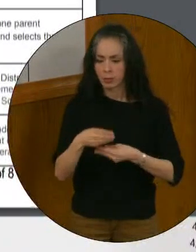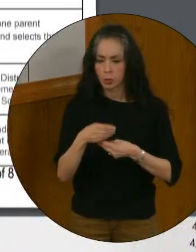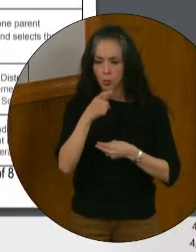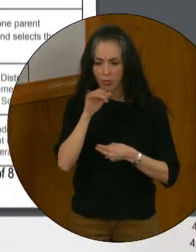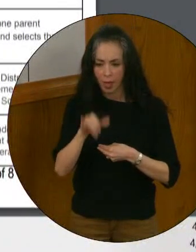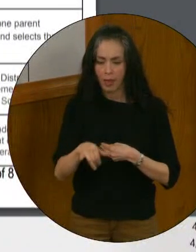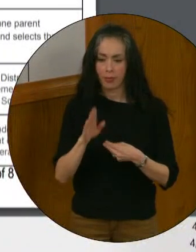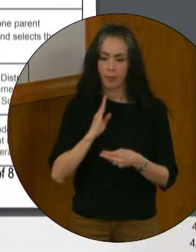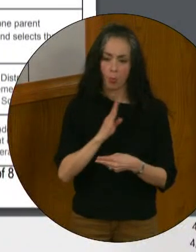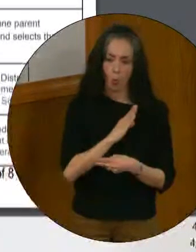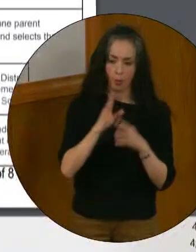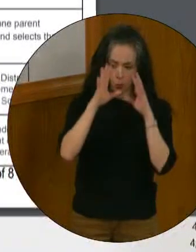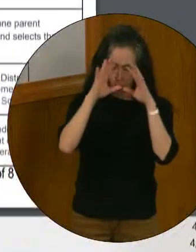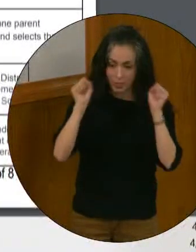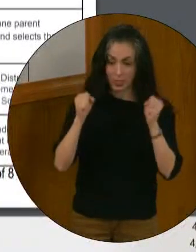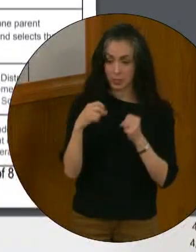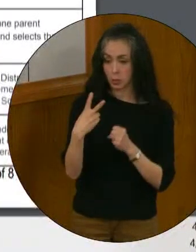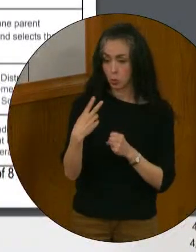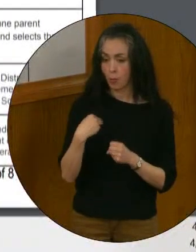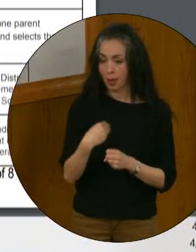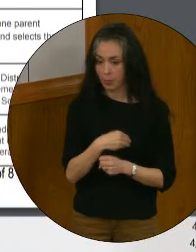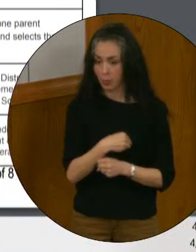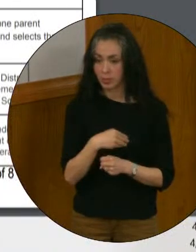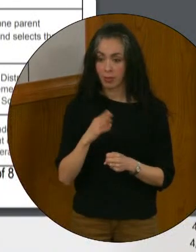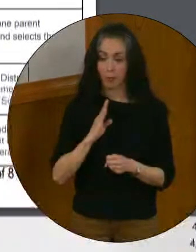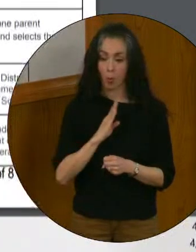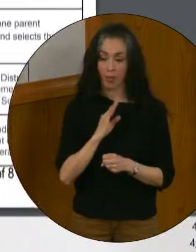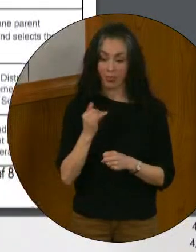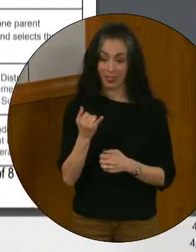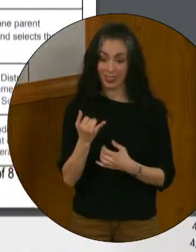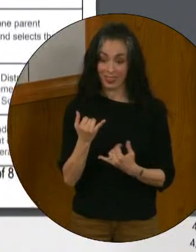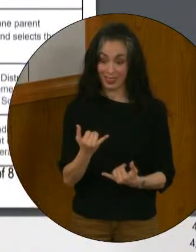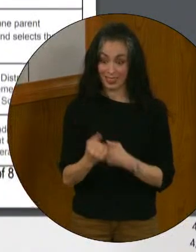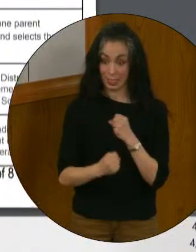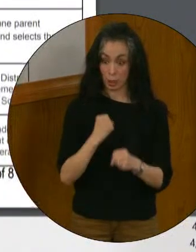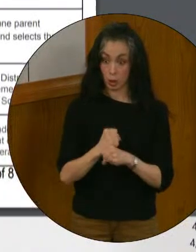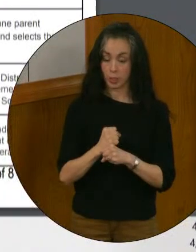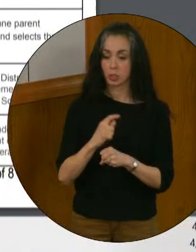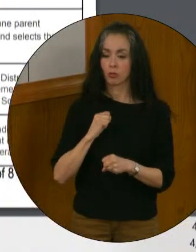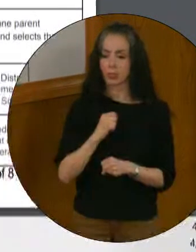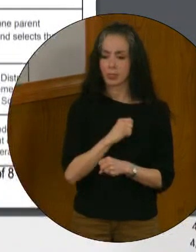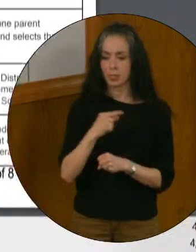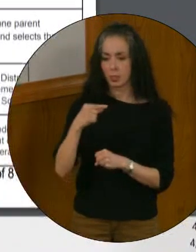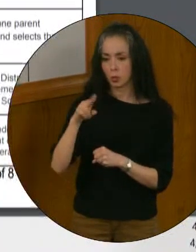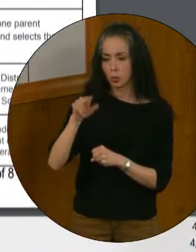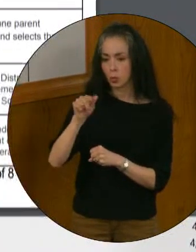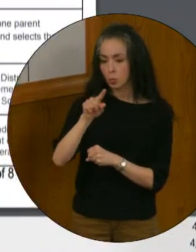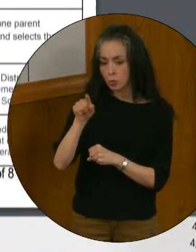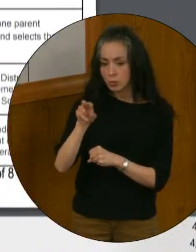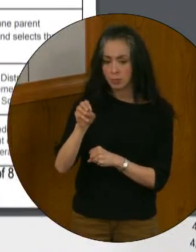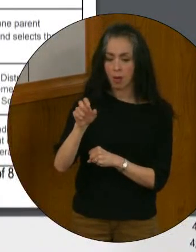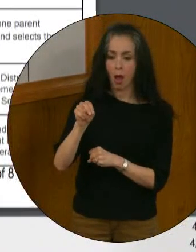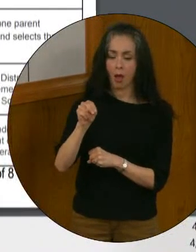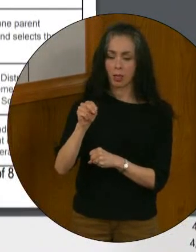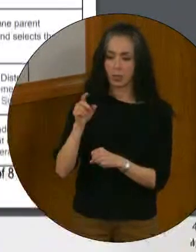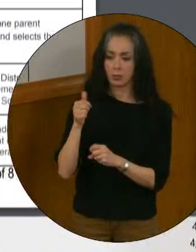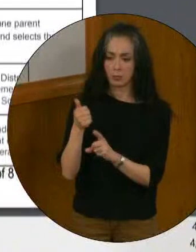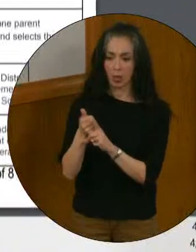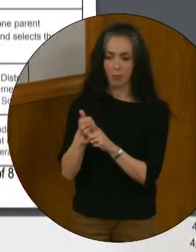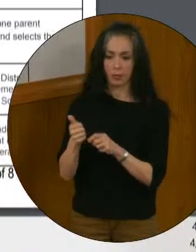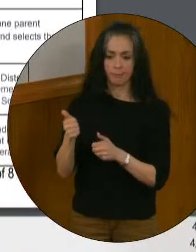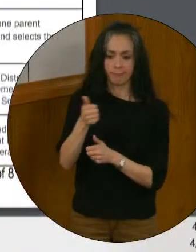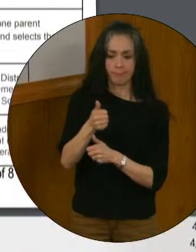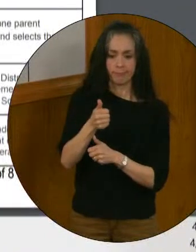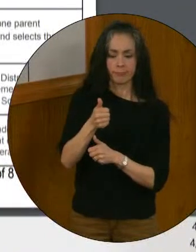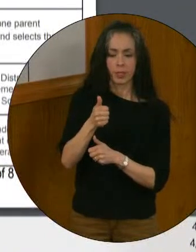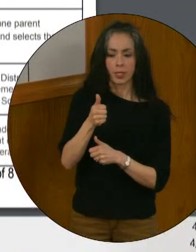president selects 2 members of the board. This year, it is Trustee Guzman who's chairing that committee, along